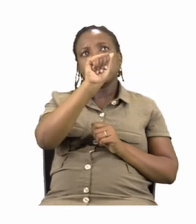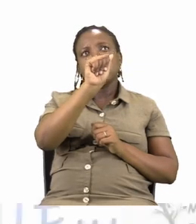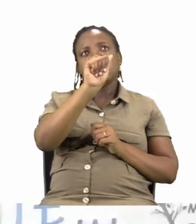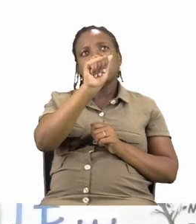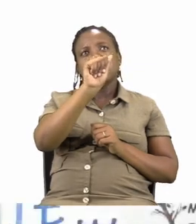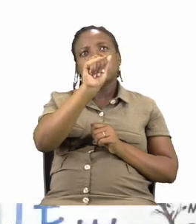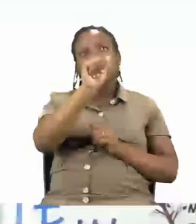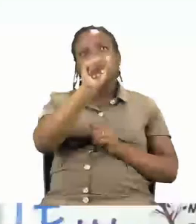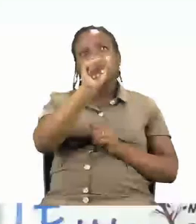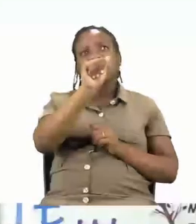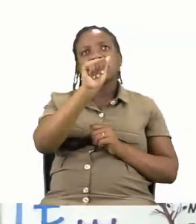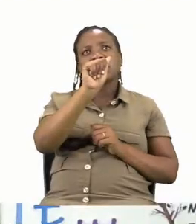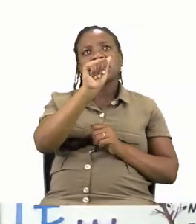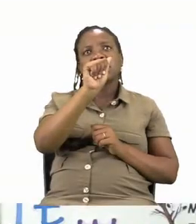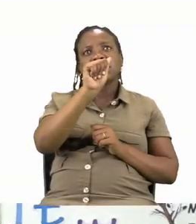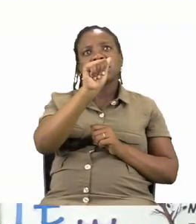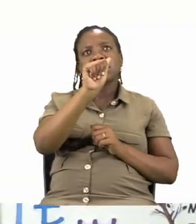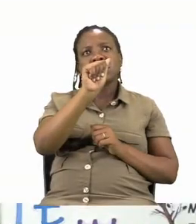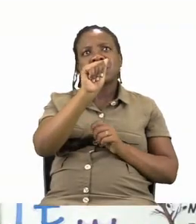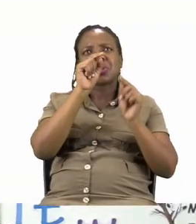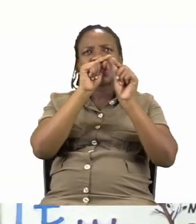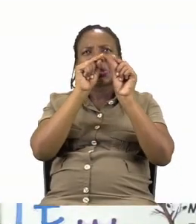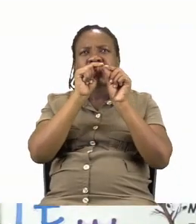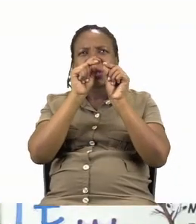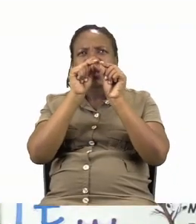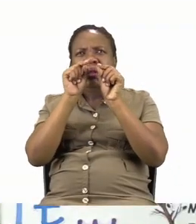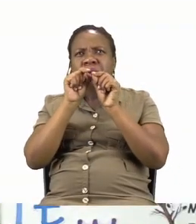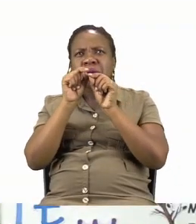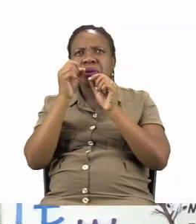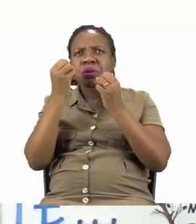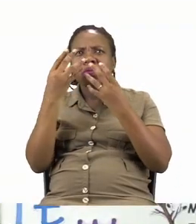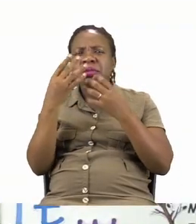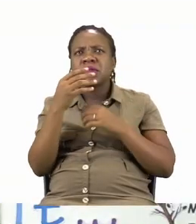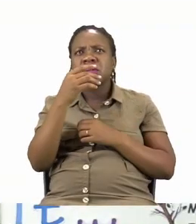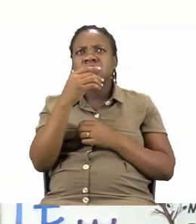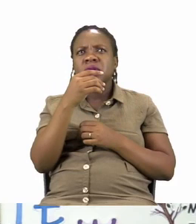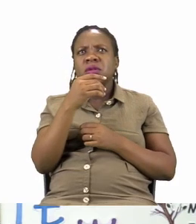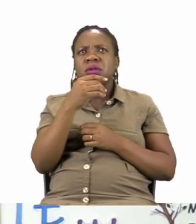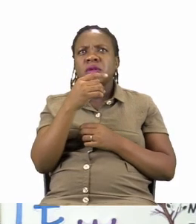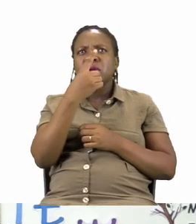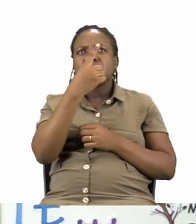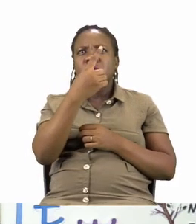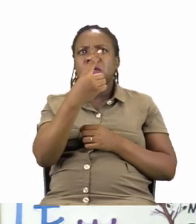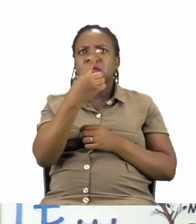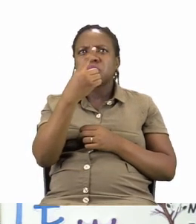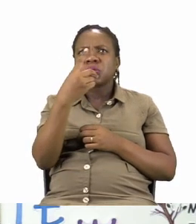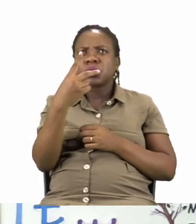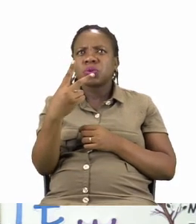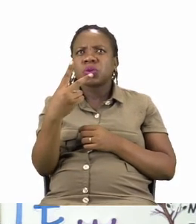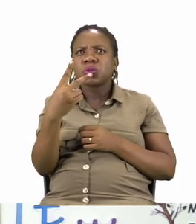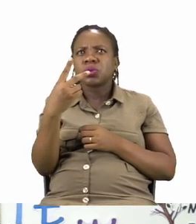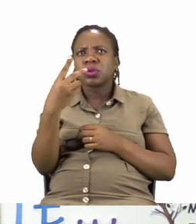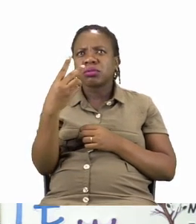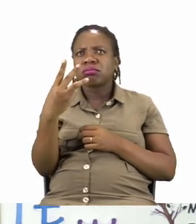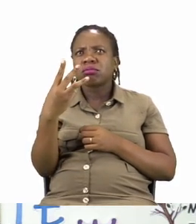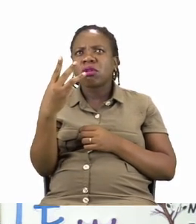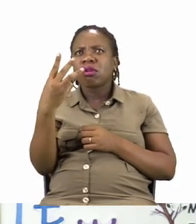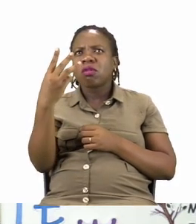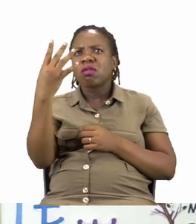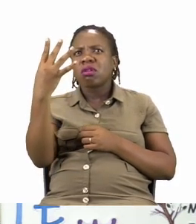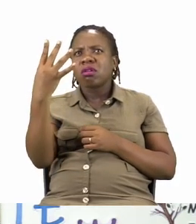and I want us to count all the squares together. Now we have 1, 2,